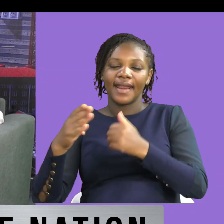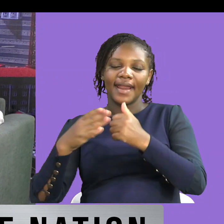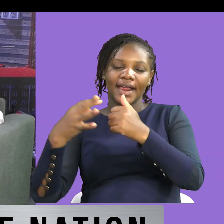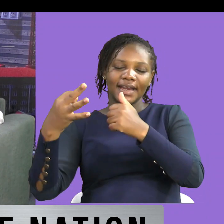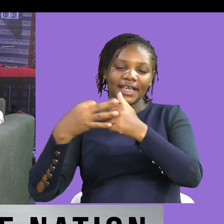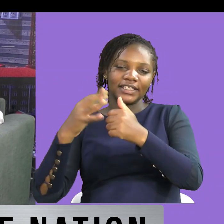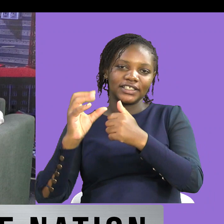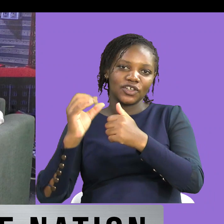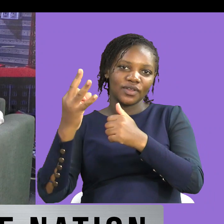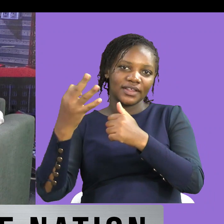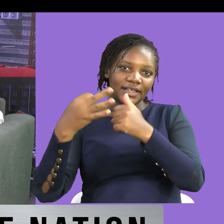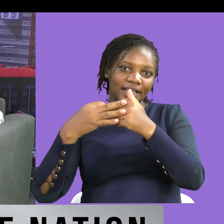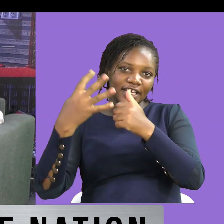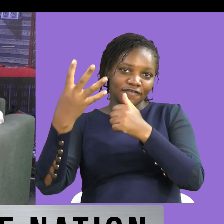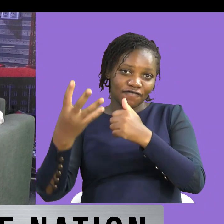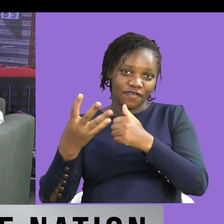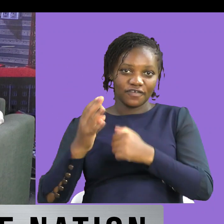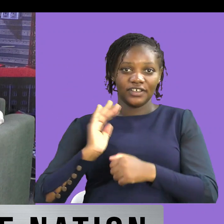0111980384.